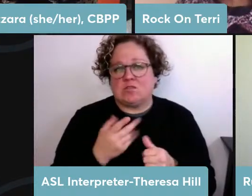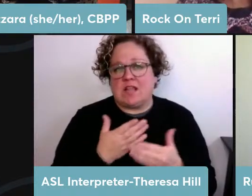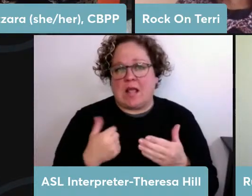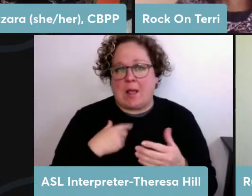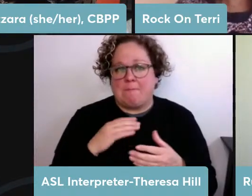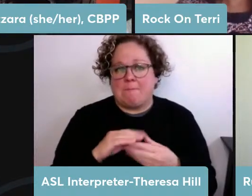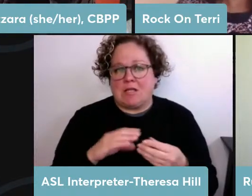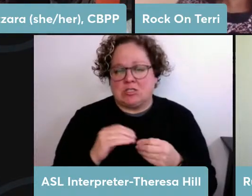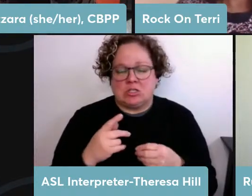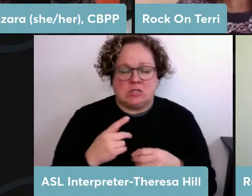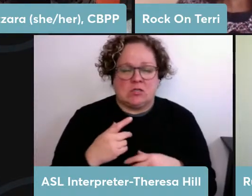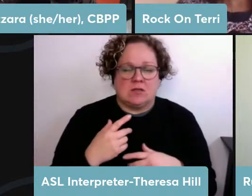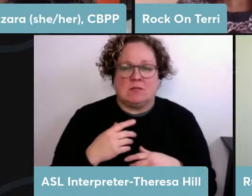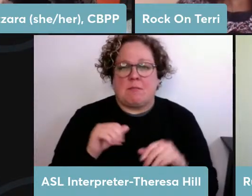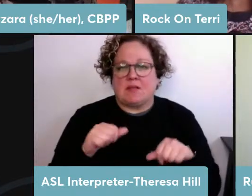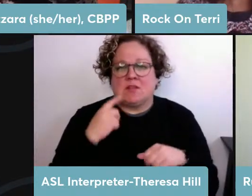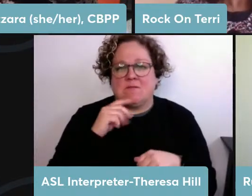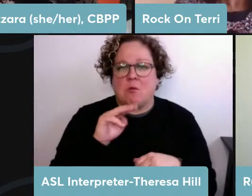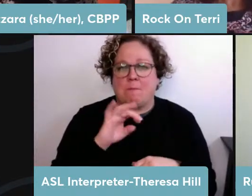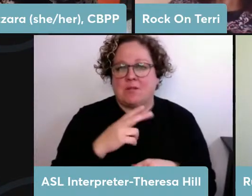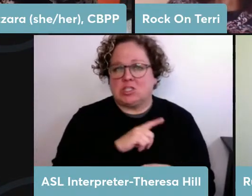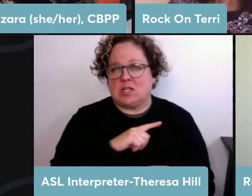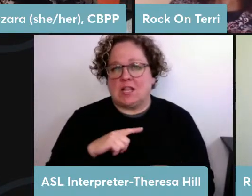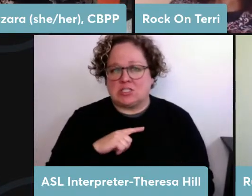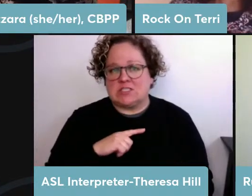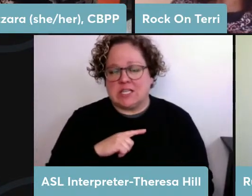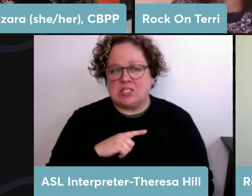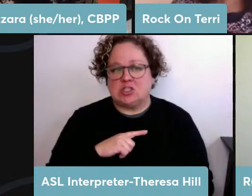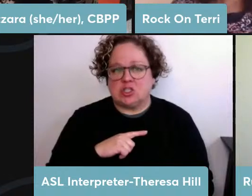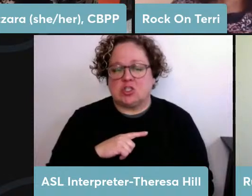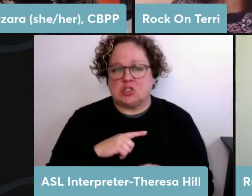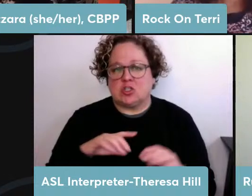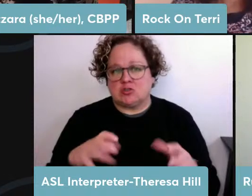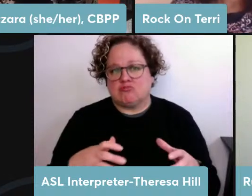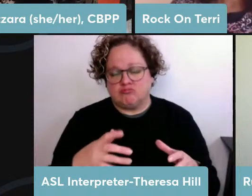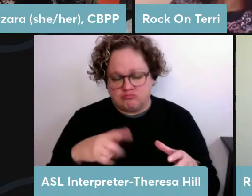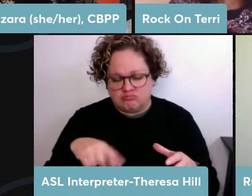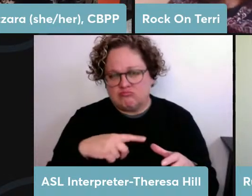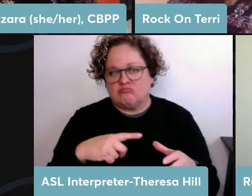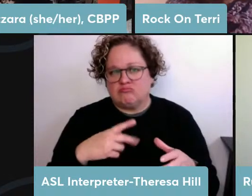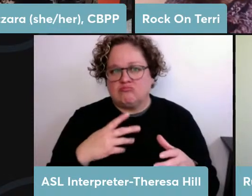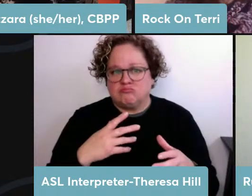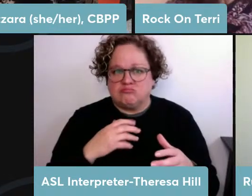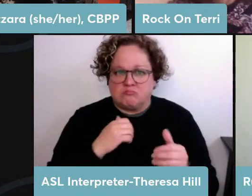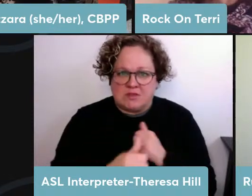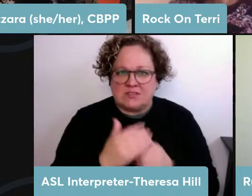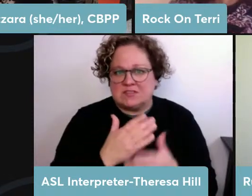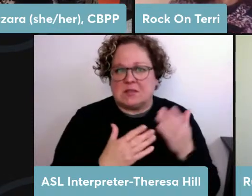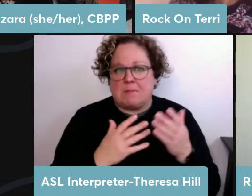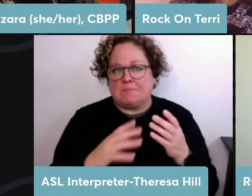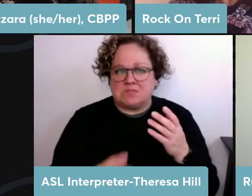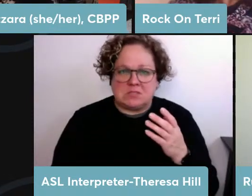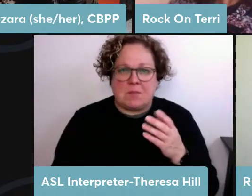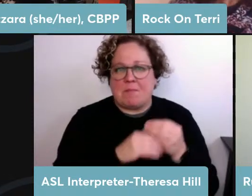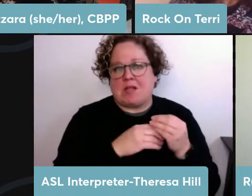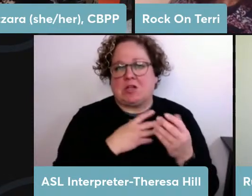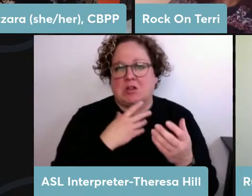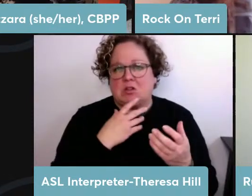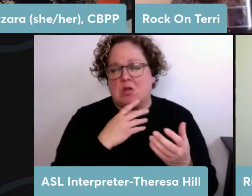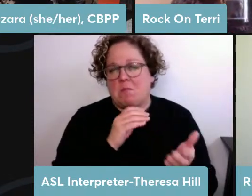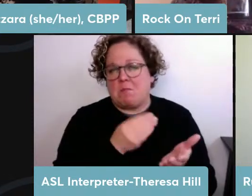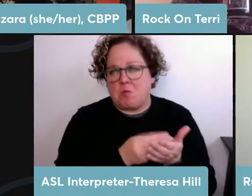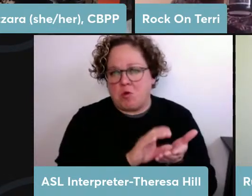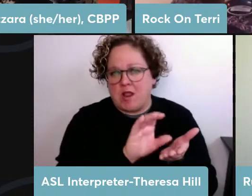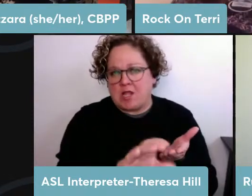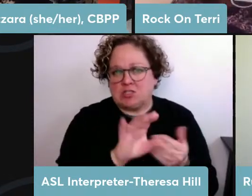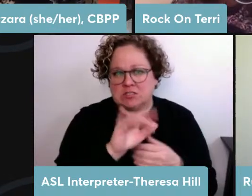the Michigan legislature enacting some kind of supplemental appropriations bill after they reconvene after the election.